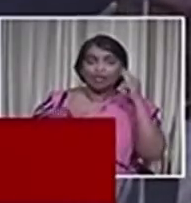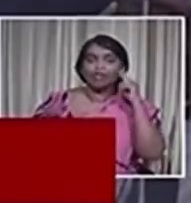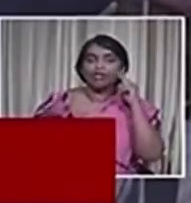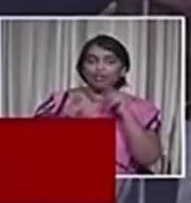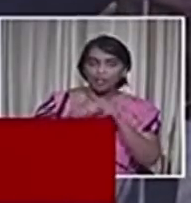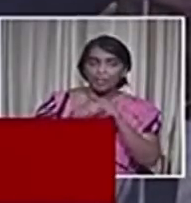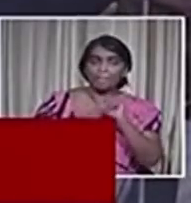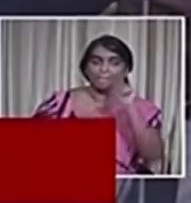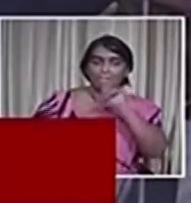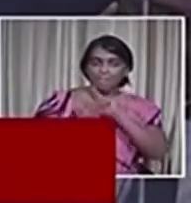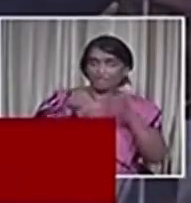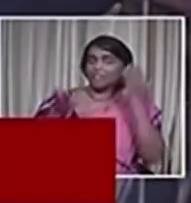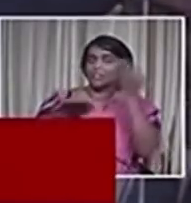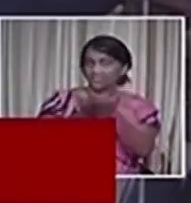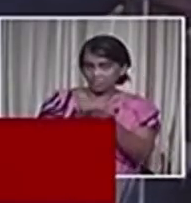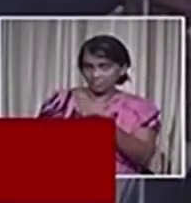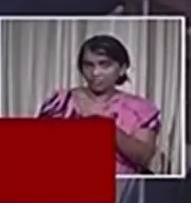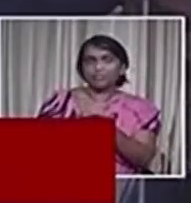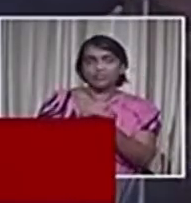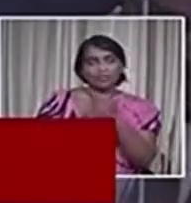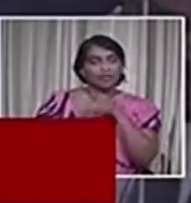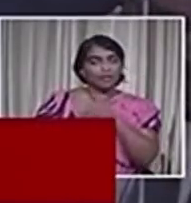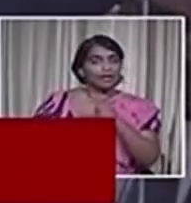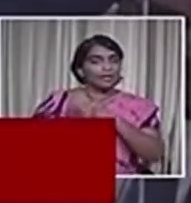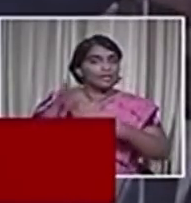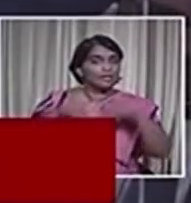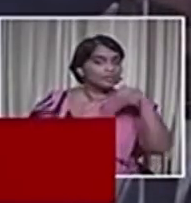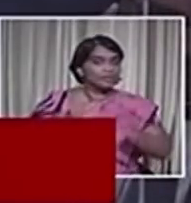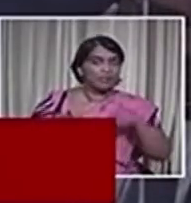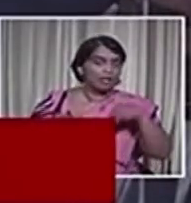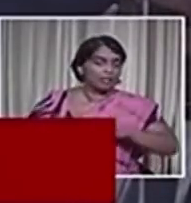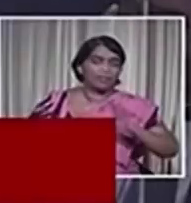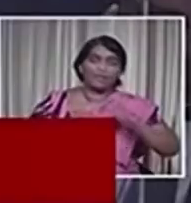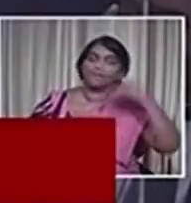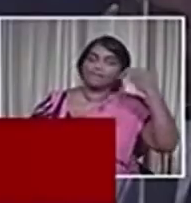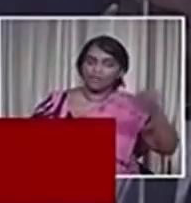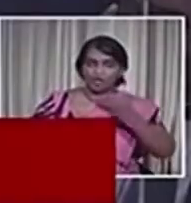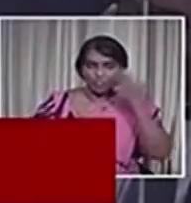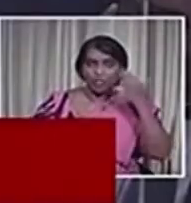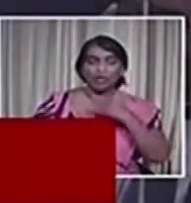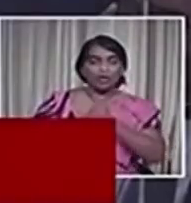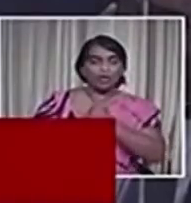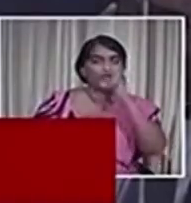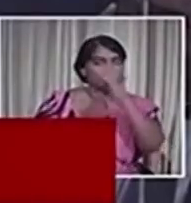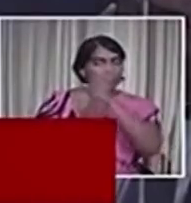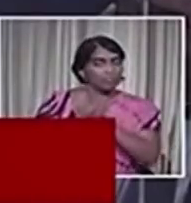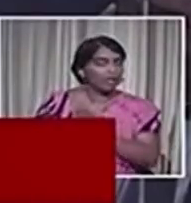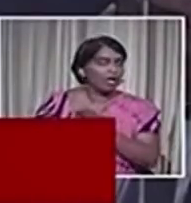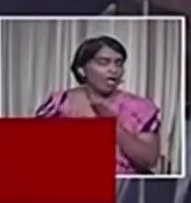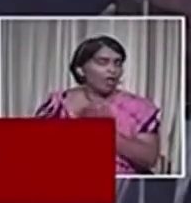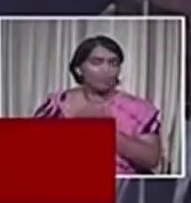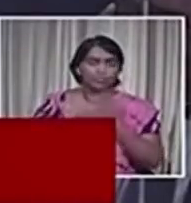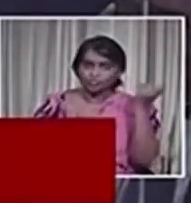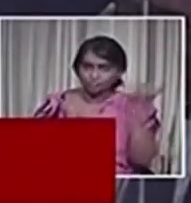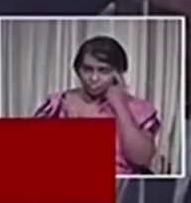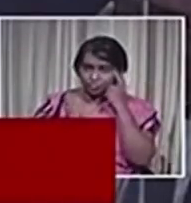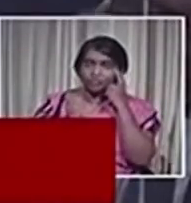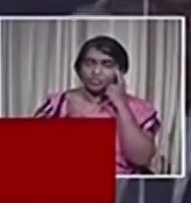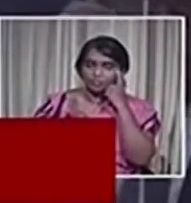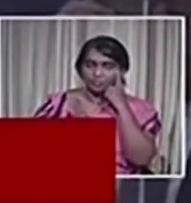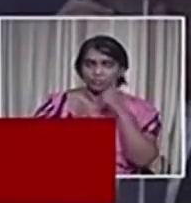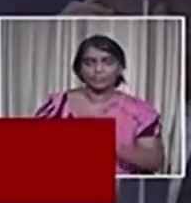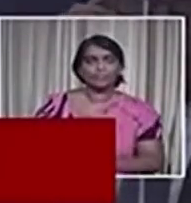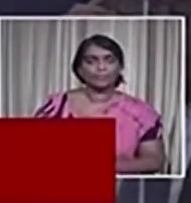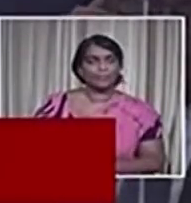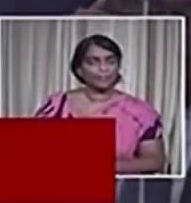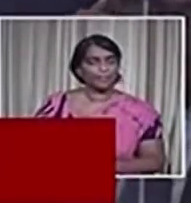day. We know the constitutional provisions and we know when it will lapse. But the question